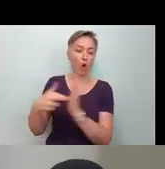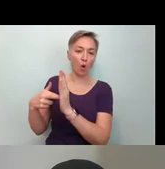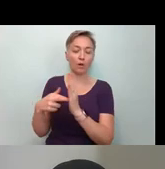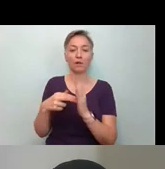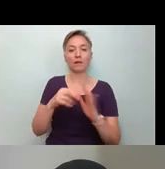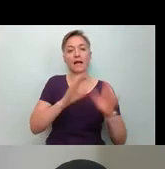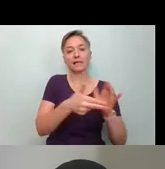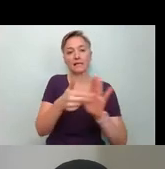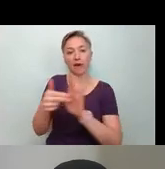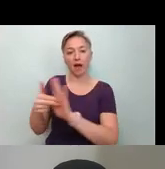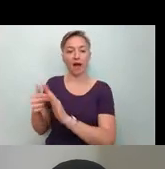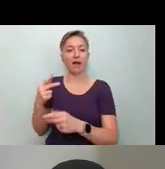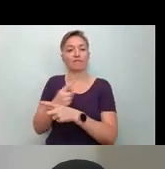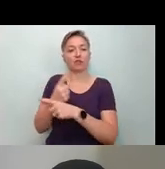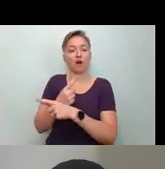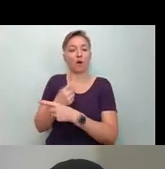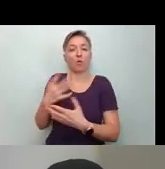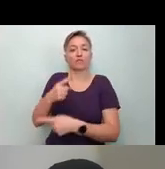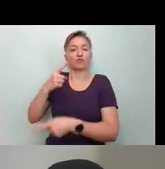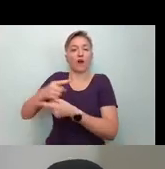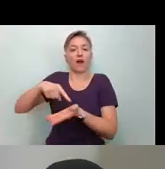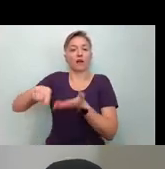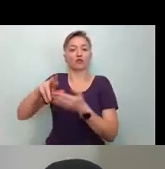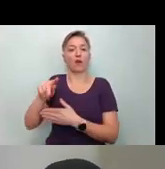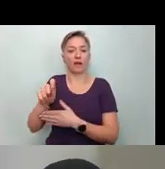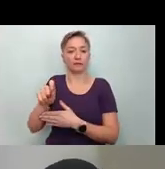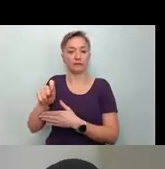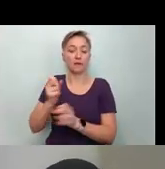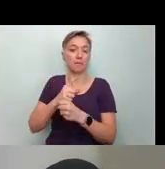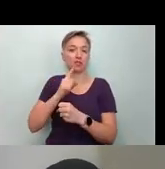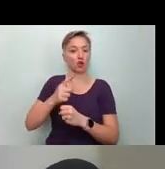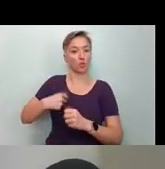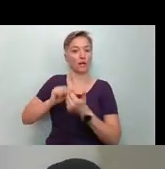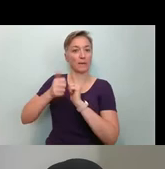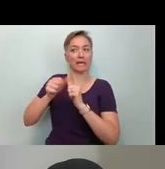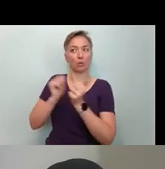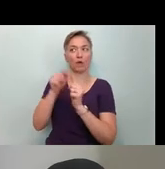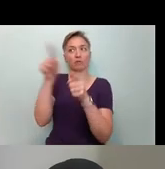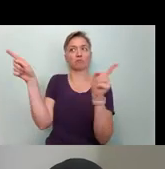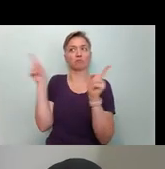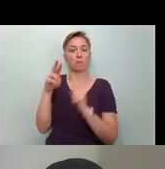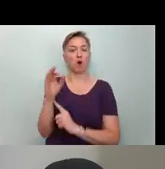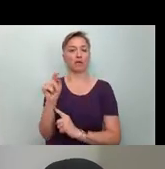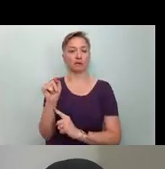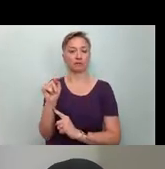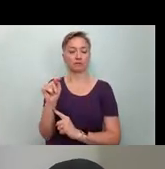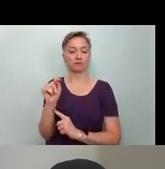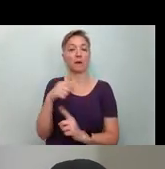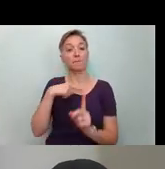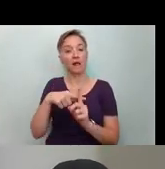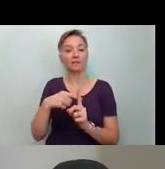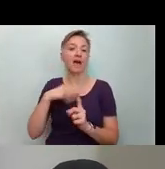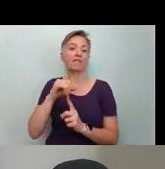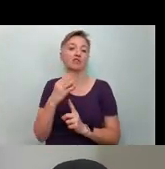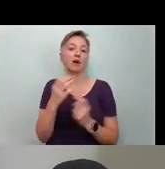rate is for it, comparing ourselves to the market, paying competitively, and having a job structure that